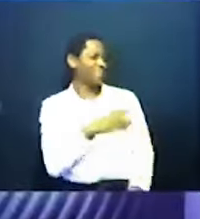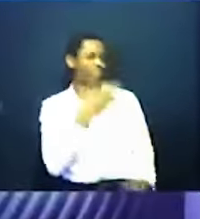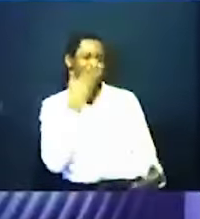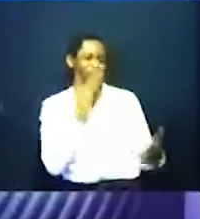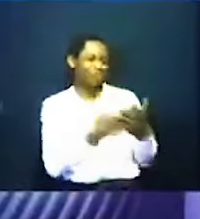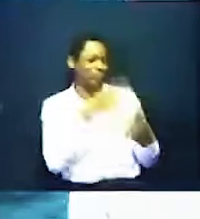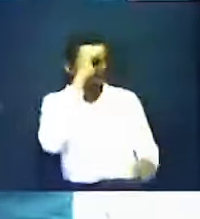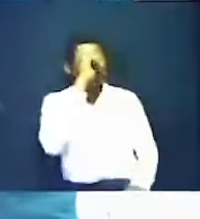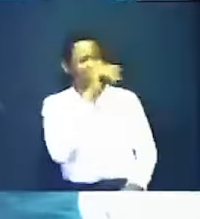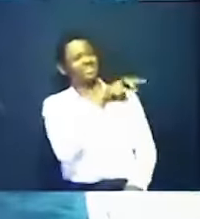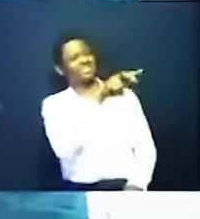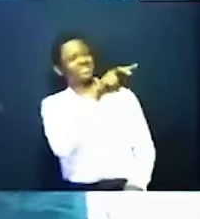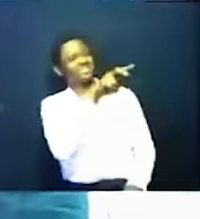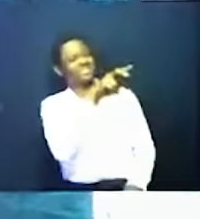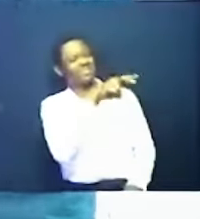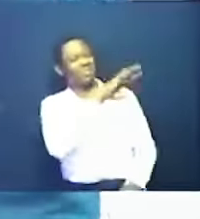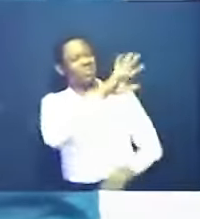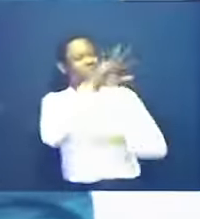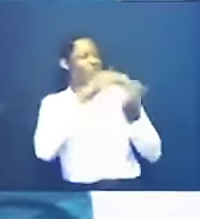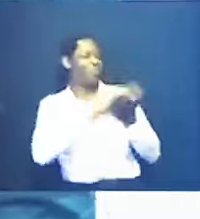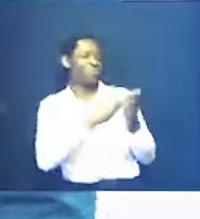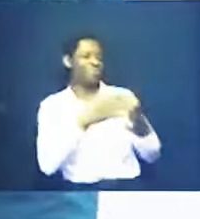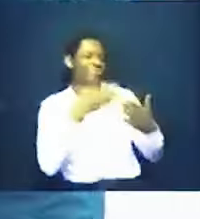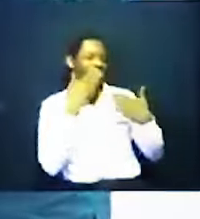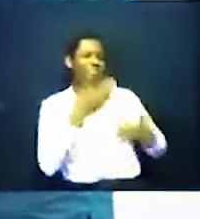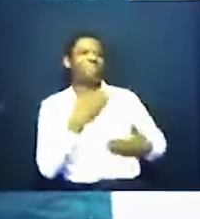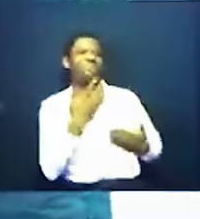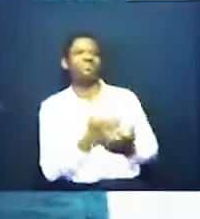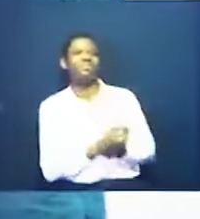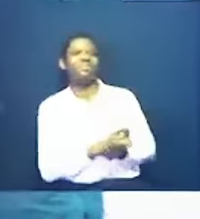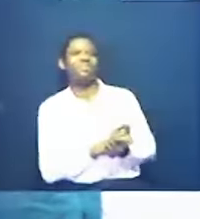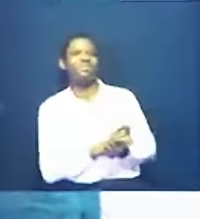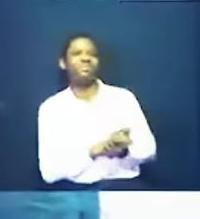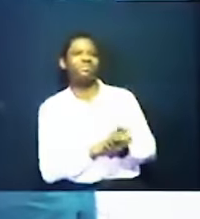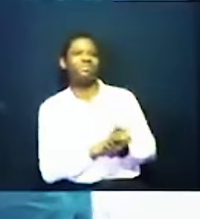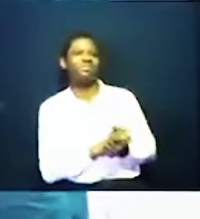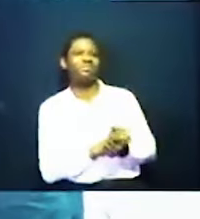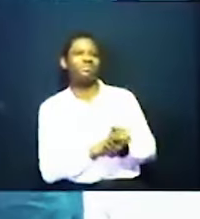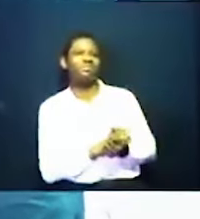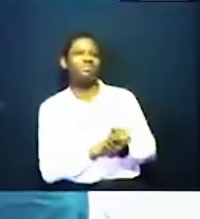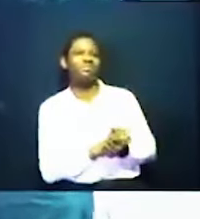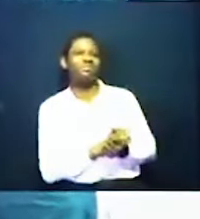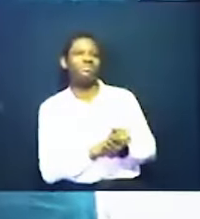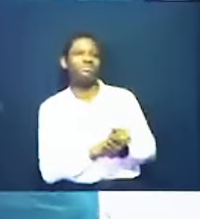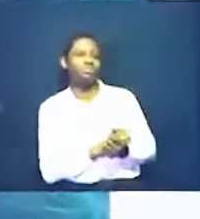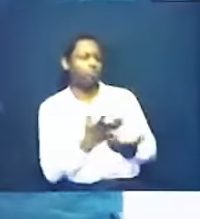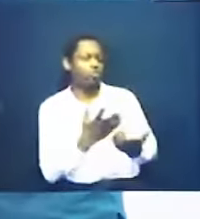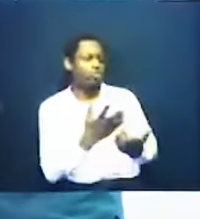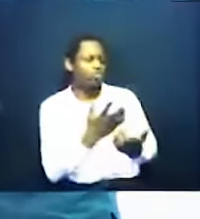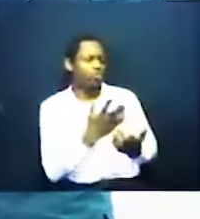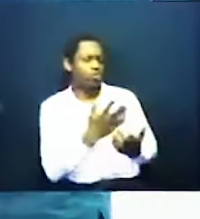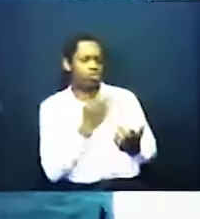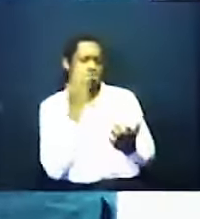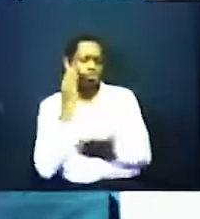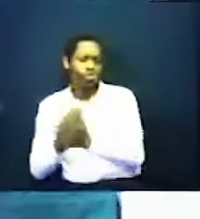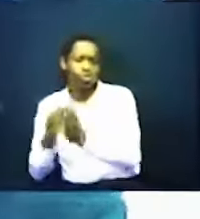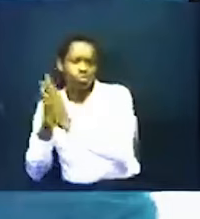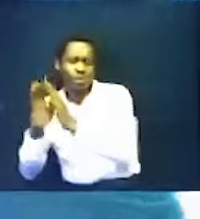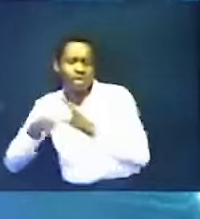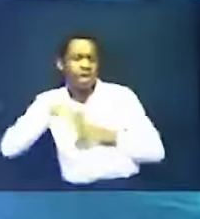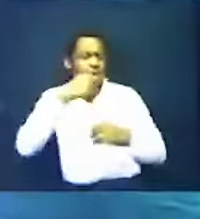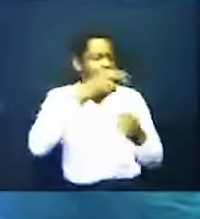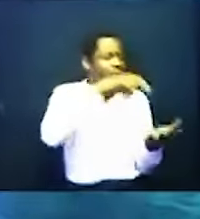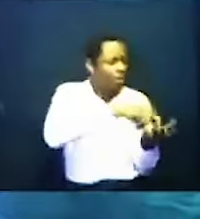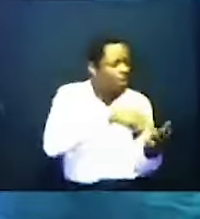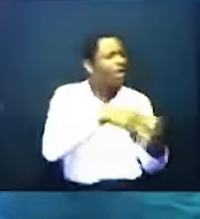so. Oh, Ura, down. Oh, brother, so so. Oh, down for you. So we left the prayer meeting and we came out, brother, so so. And you're born pine, you're jump pine, or